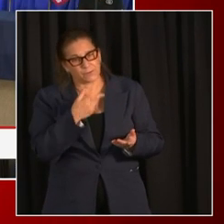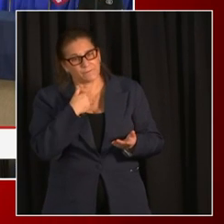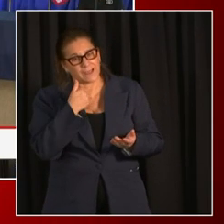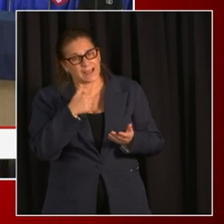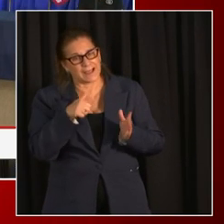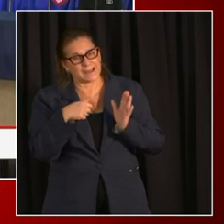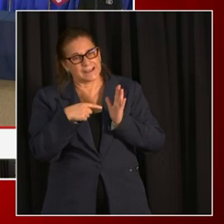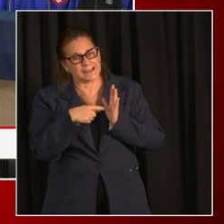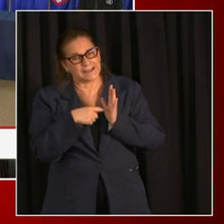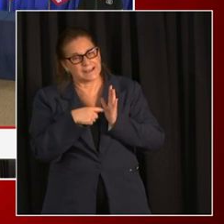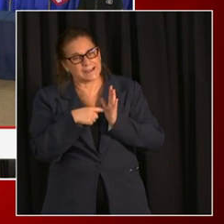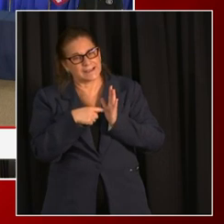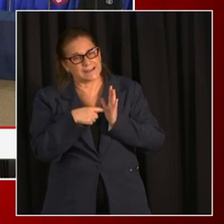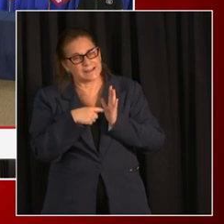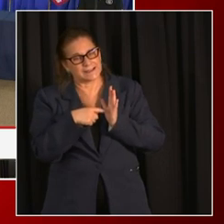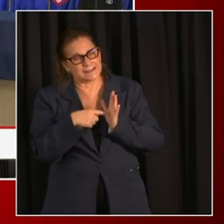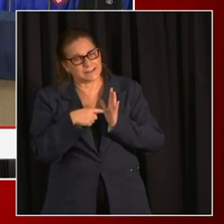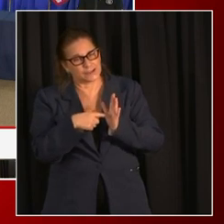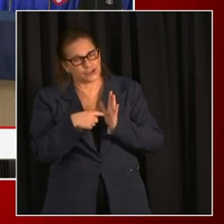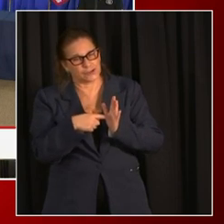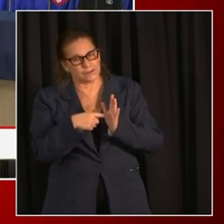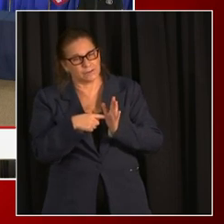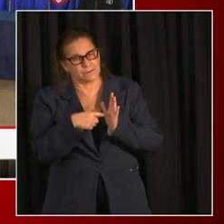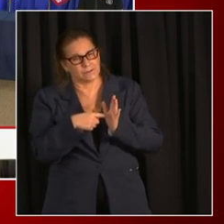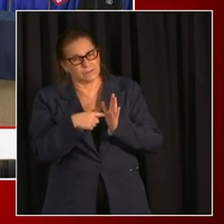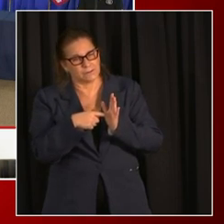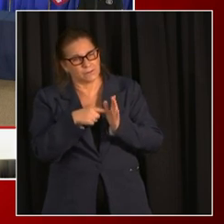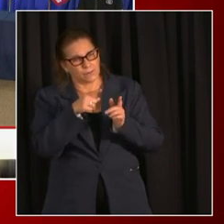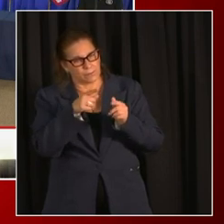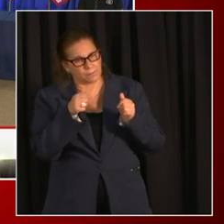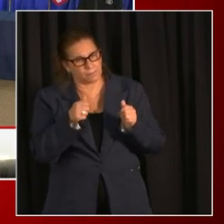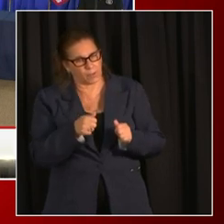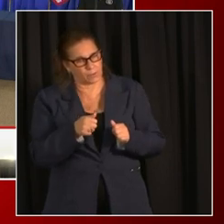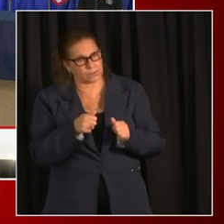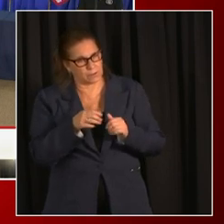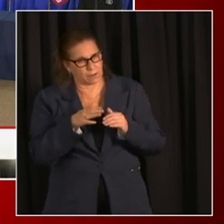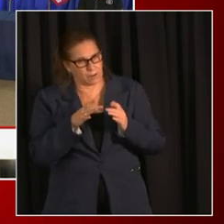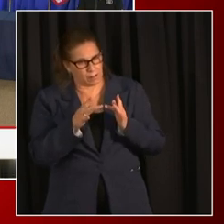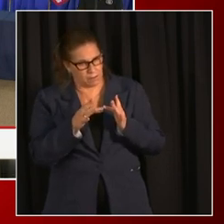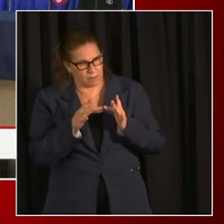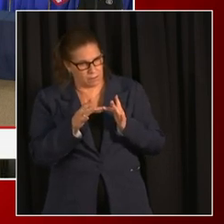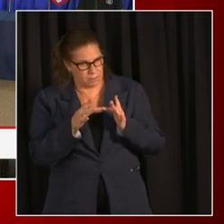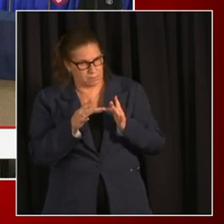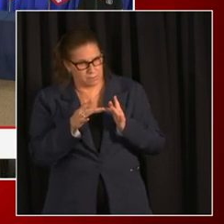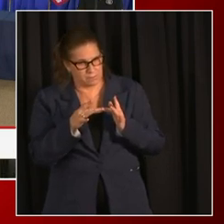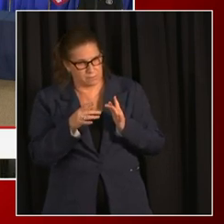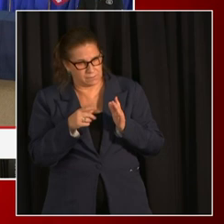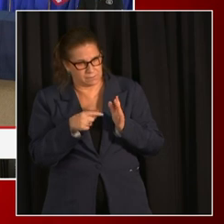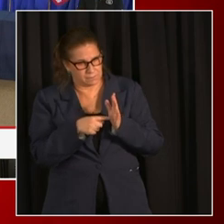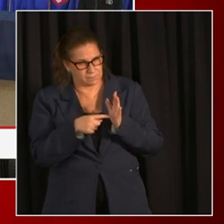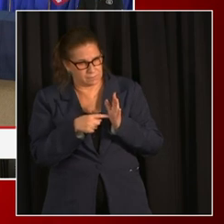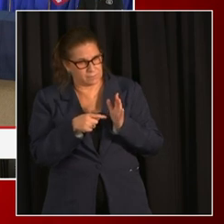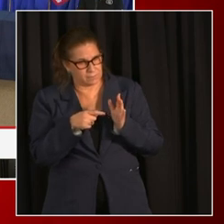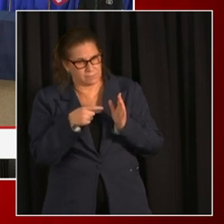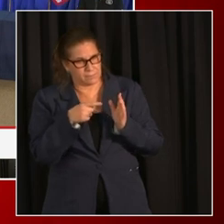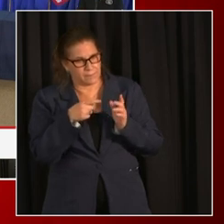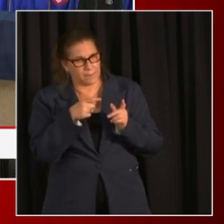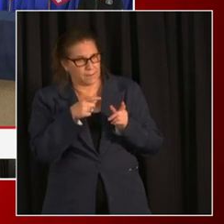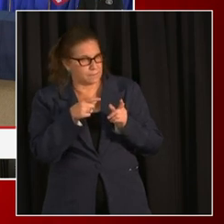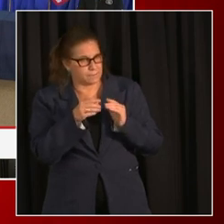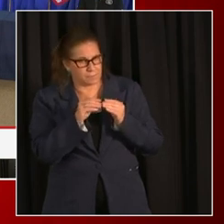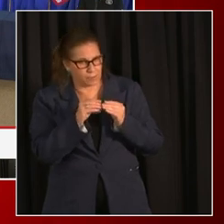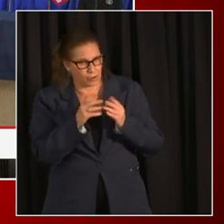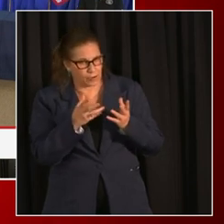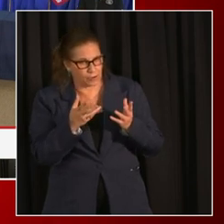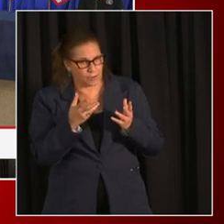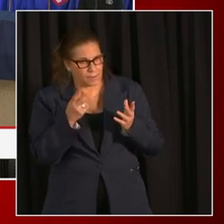of, some states are posting this information on their own dashboard, so I wonder if there's any interest here to post this